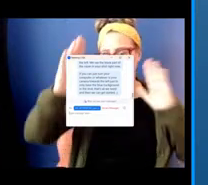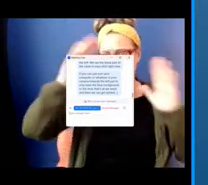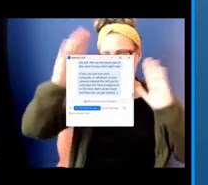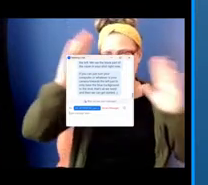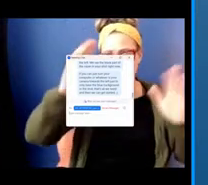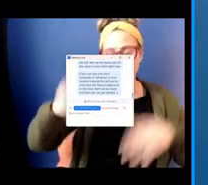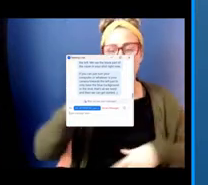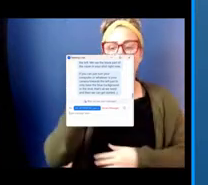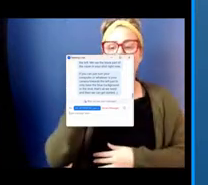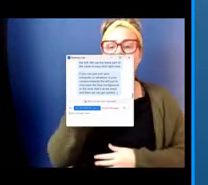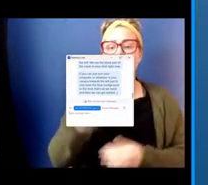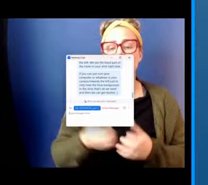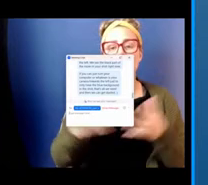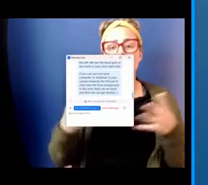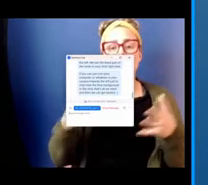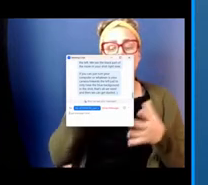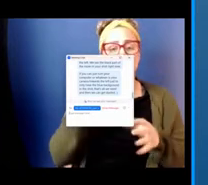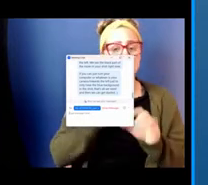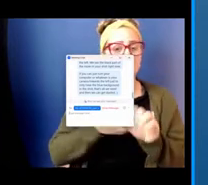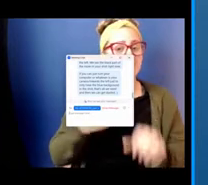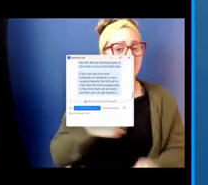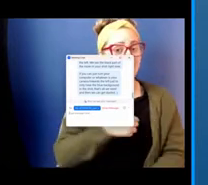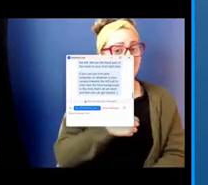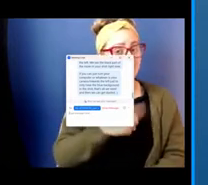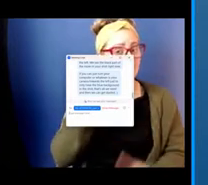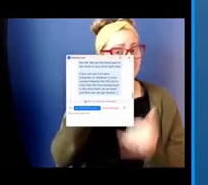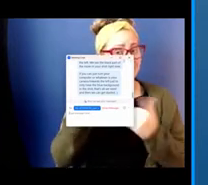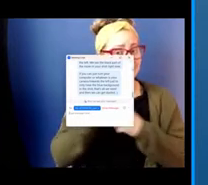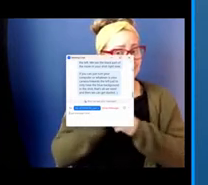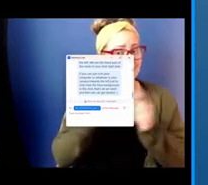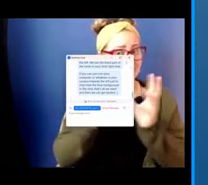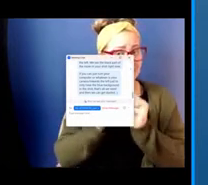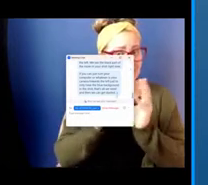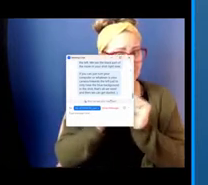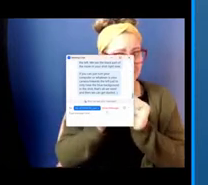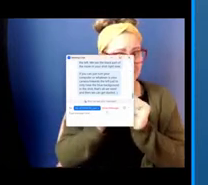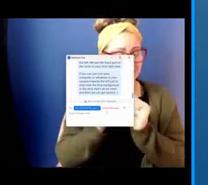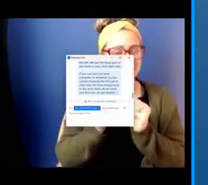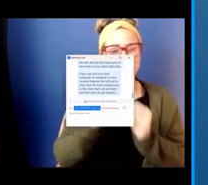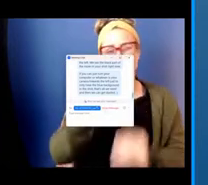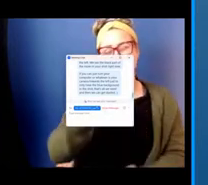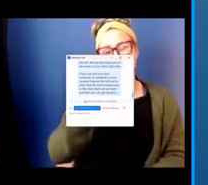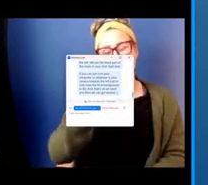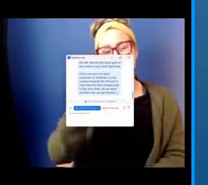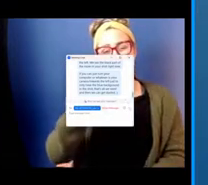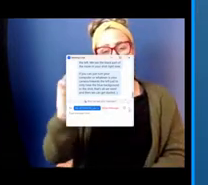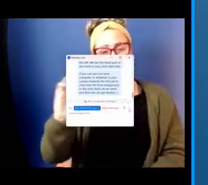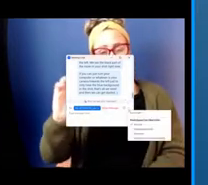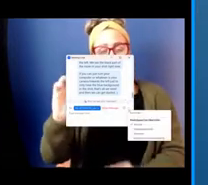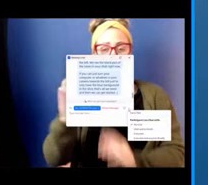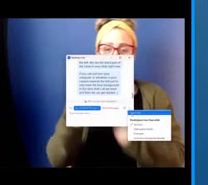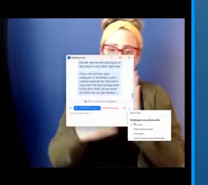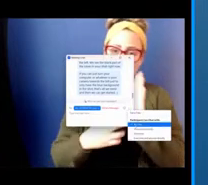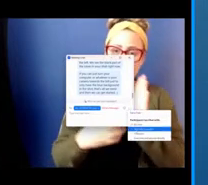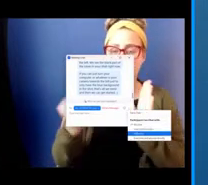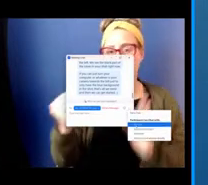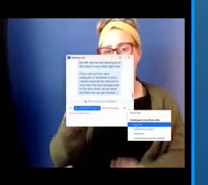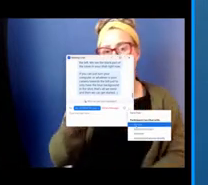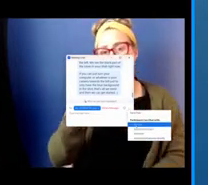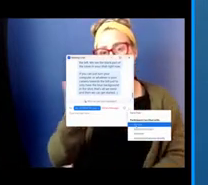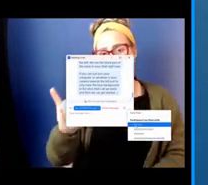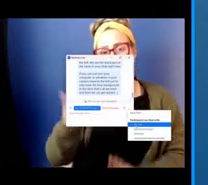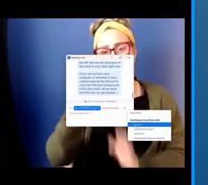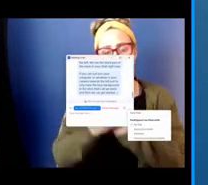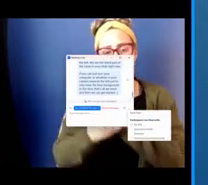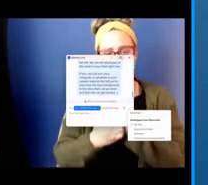thank you for joining joining us for today's meeting of the DNC rules and bylaws committee I am